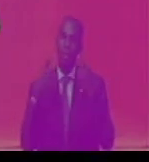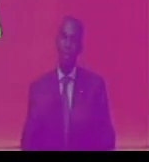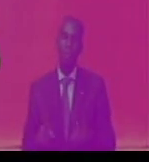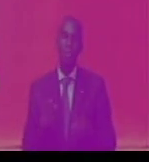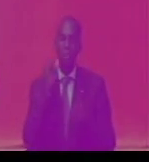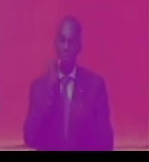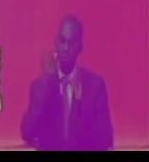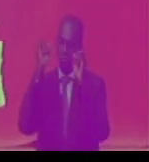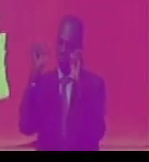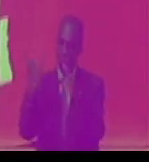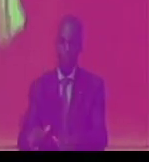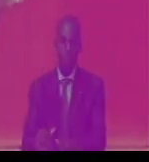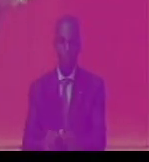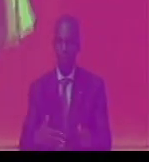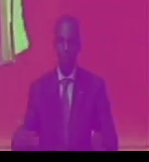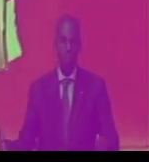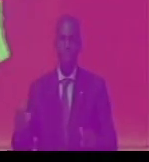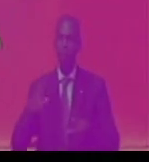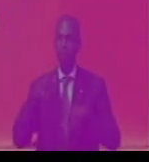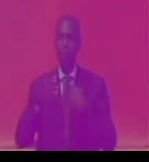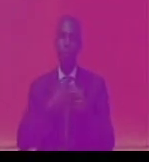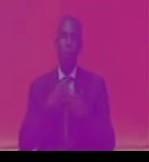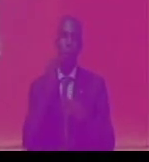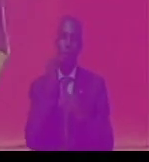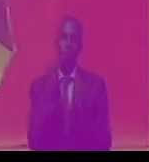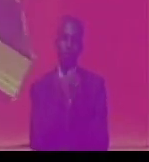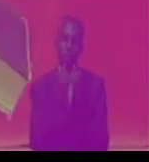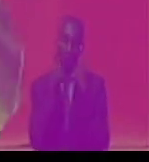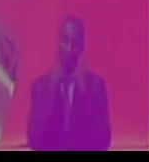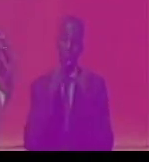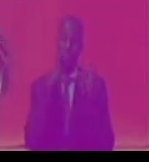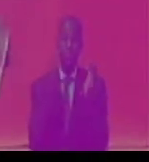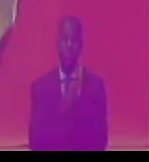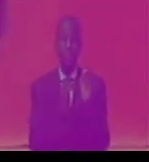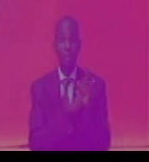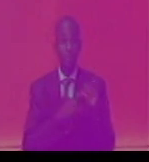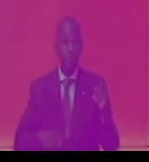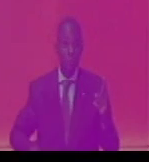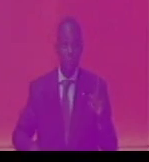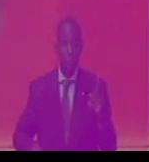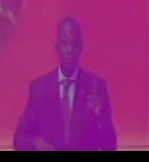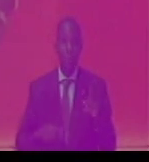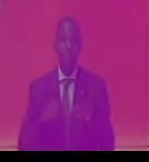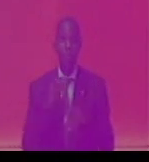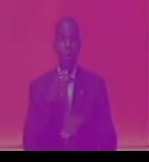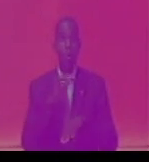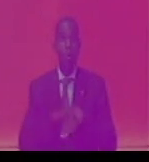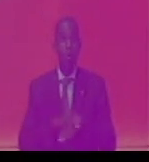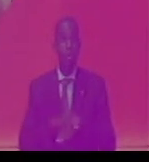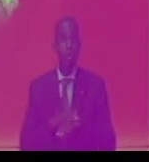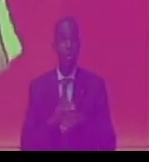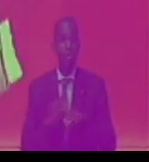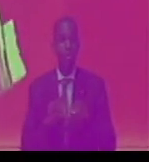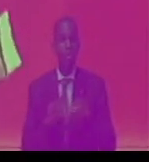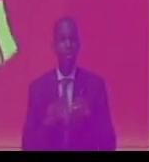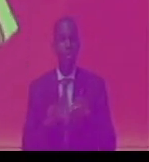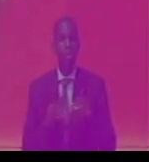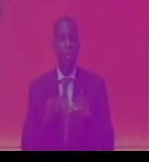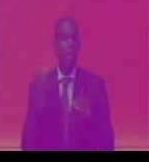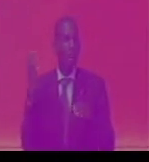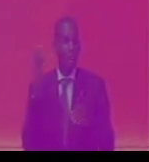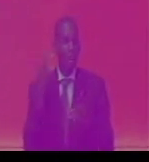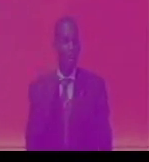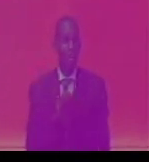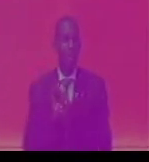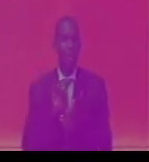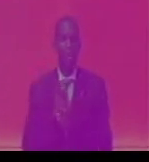But after the crusade, nothing happened. I dropped everything there. I went on with tears. Praise the Lord! That